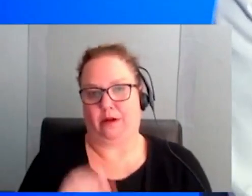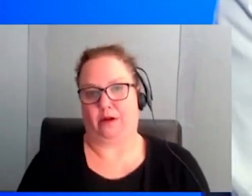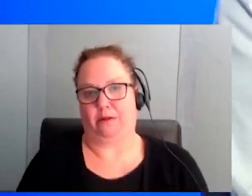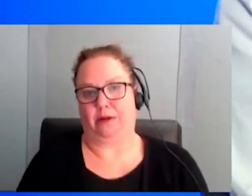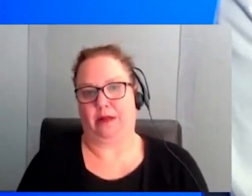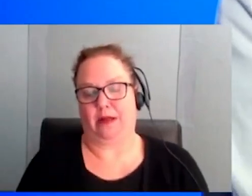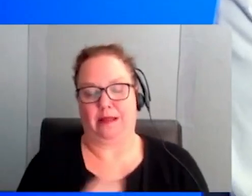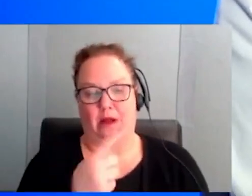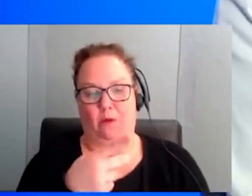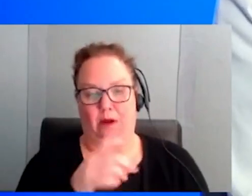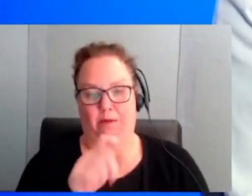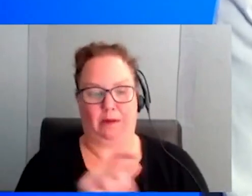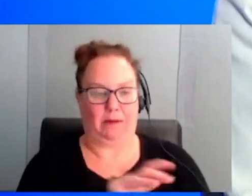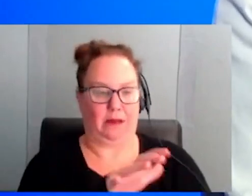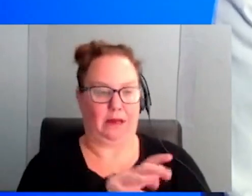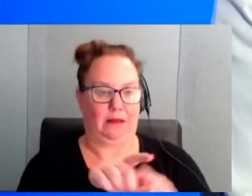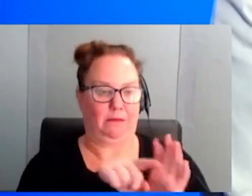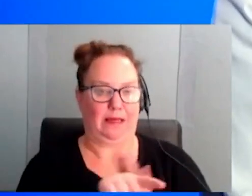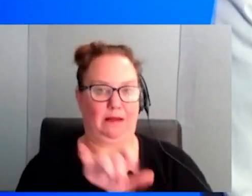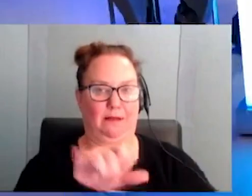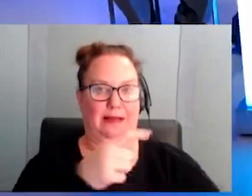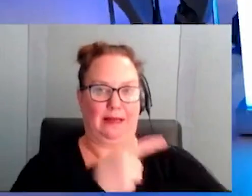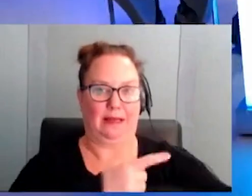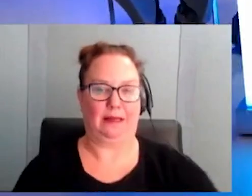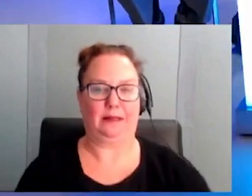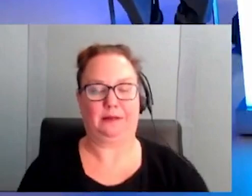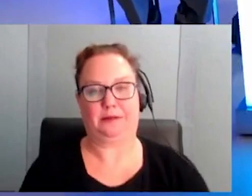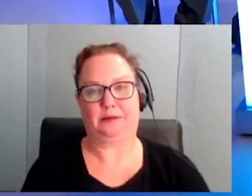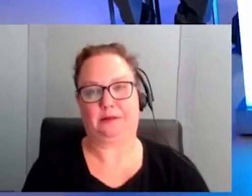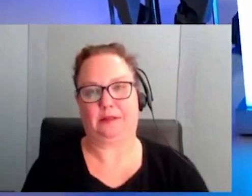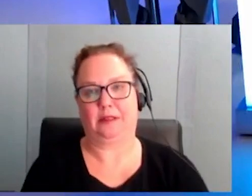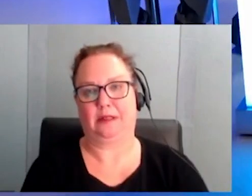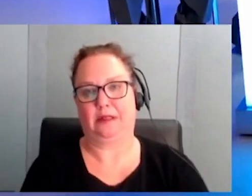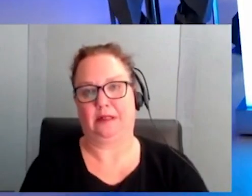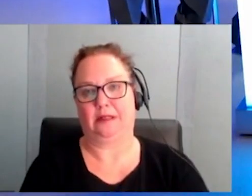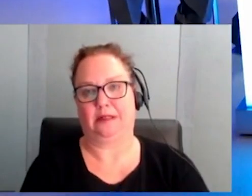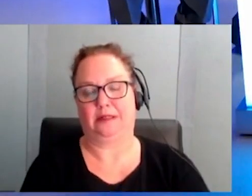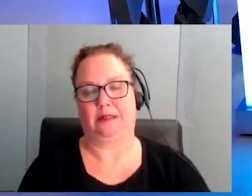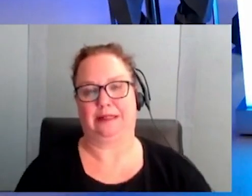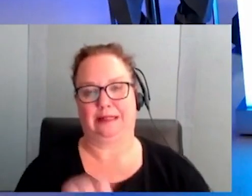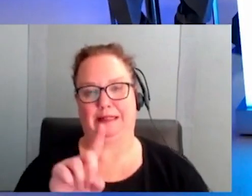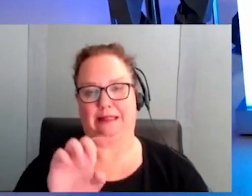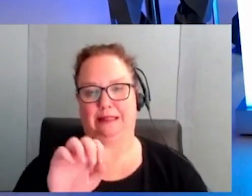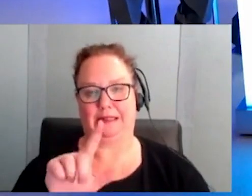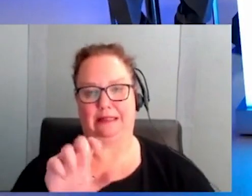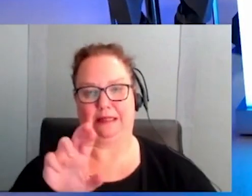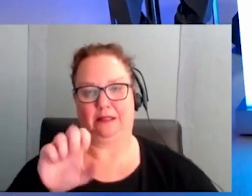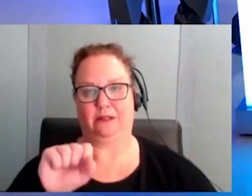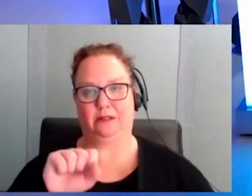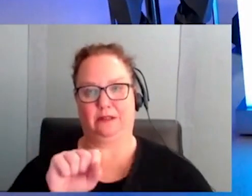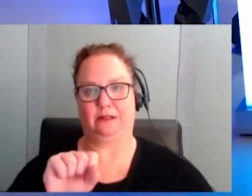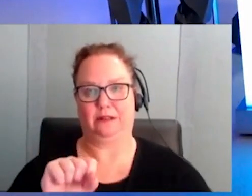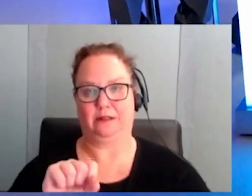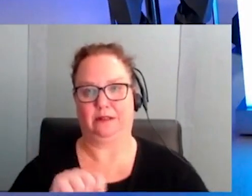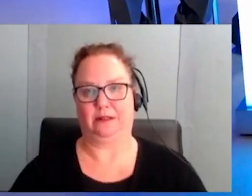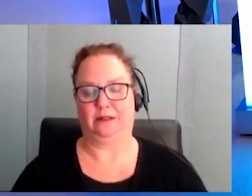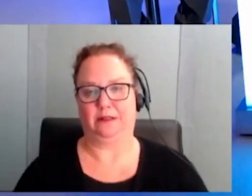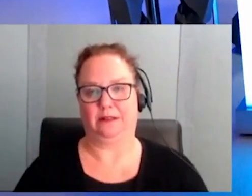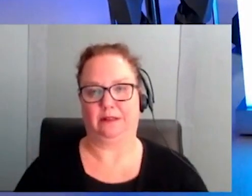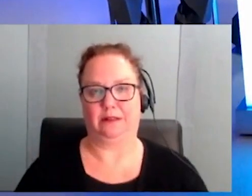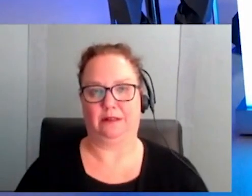pill could be enough to kill them that day. So where are the dealers getting these drugs? Help me with that, someone. I